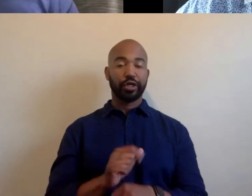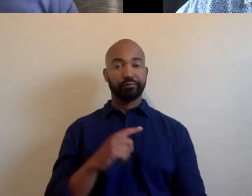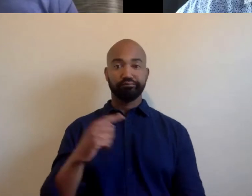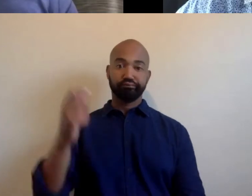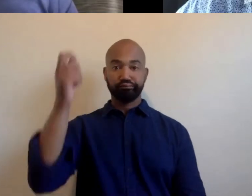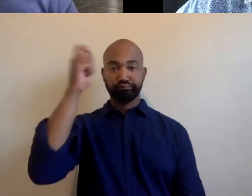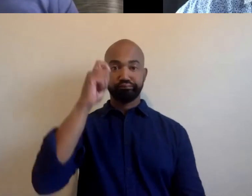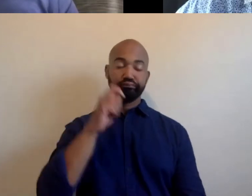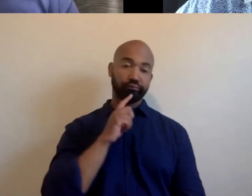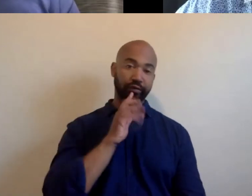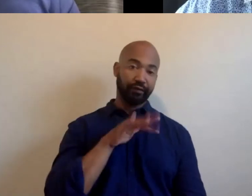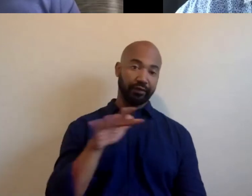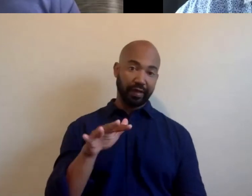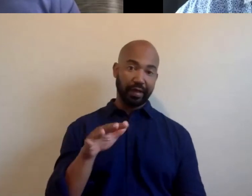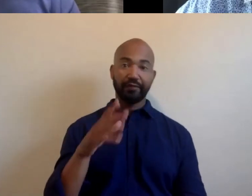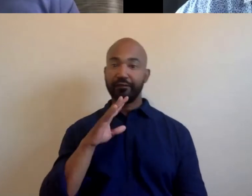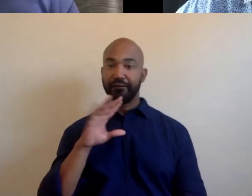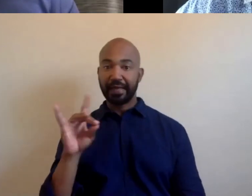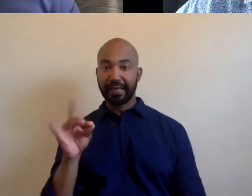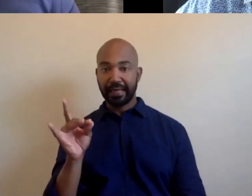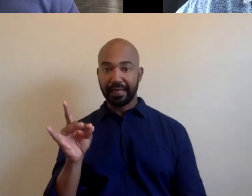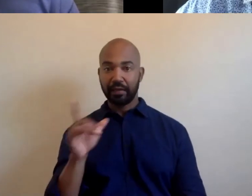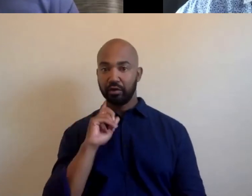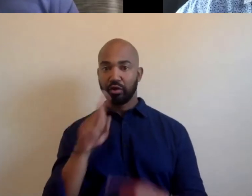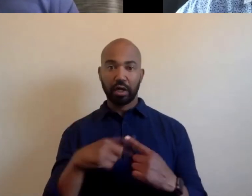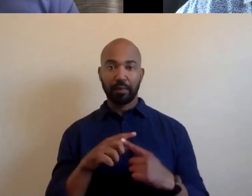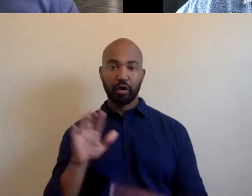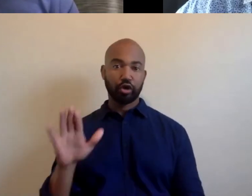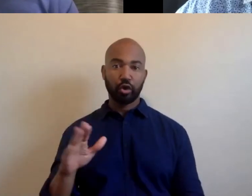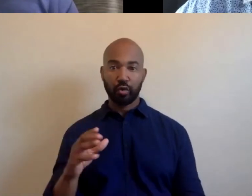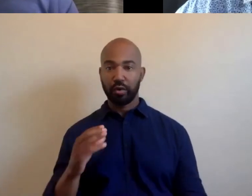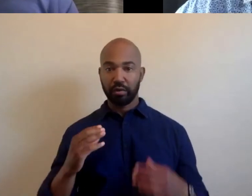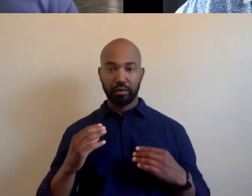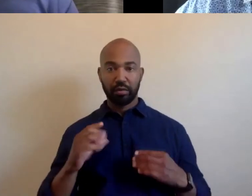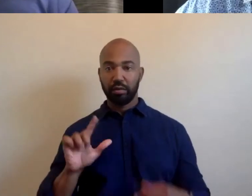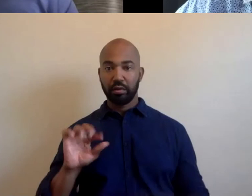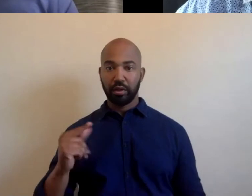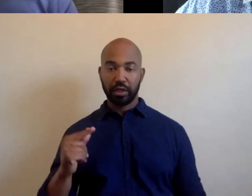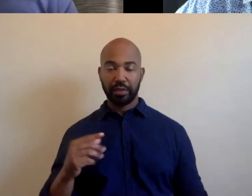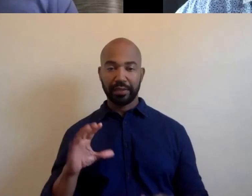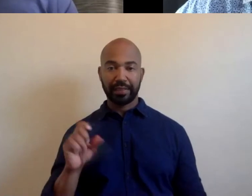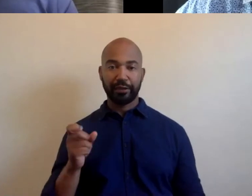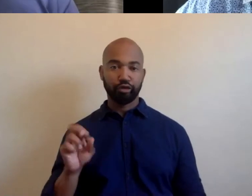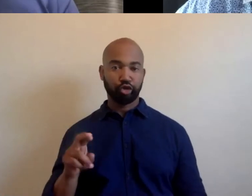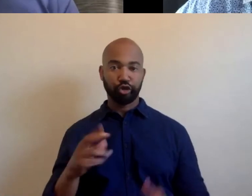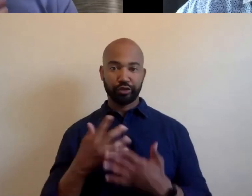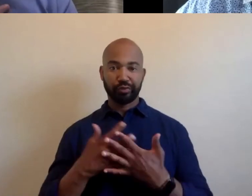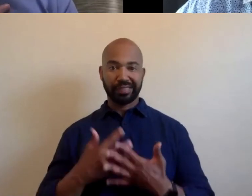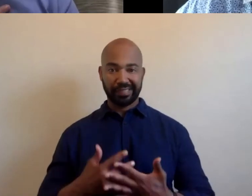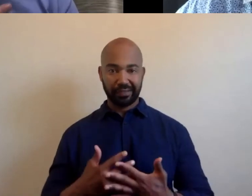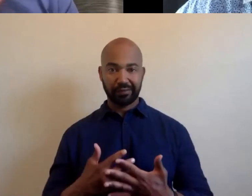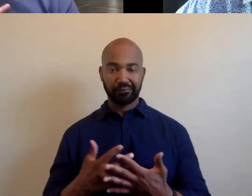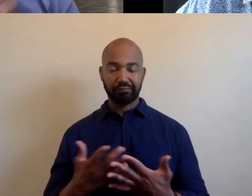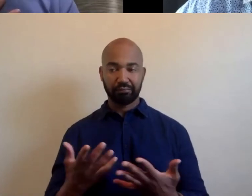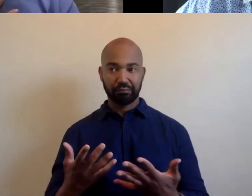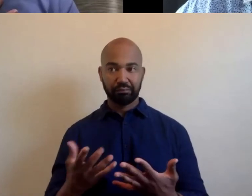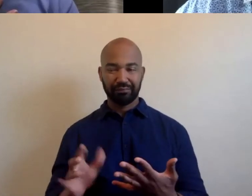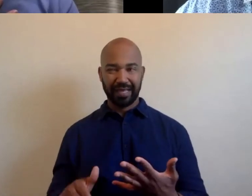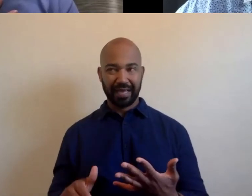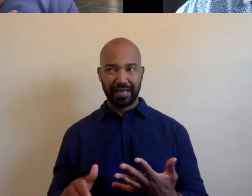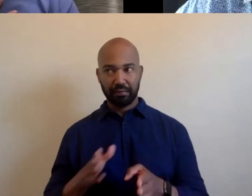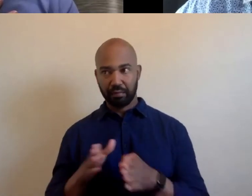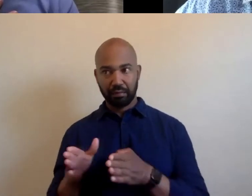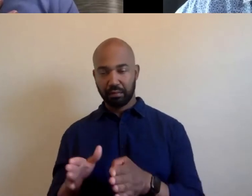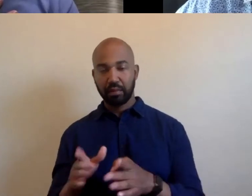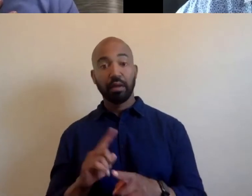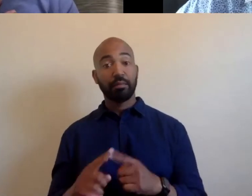when you're 55 to 80, I'm going to talk to you about your lung cancer screening risks, and we're going to go down that path. It's important to know that anything that you're